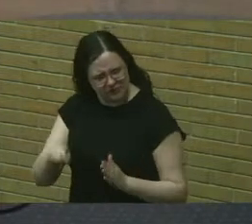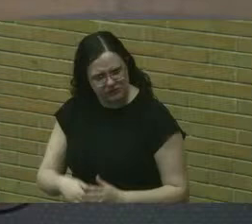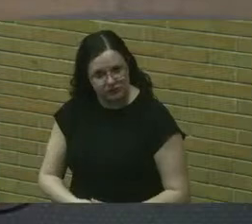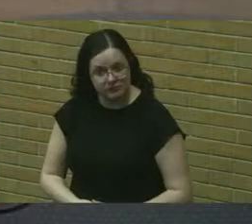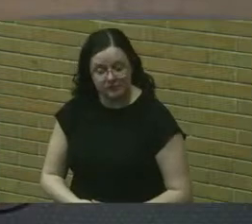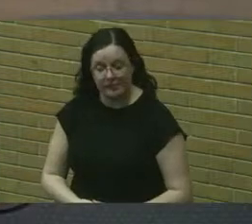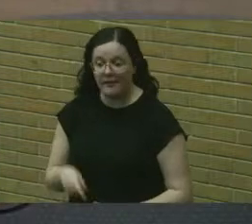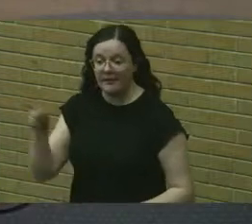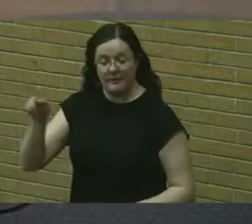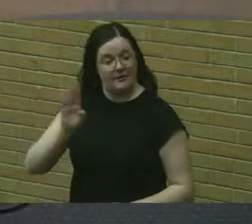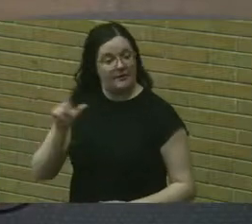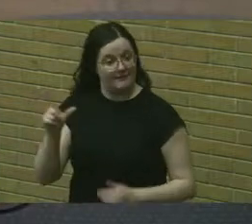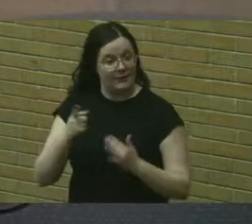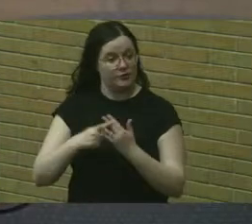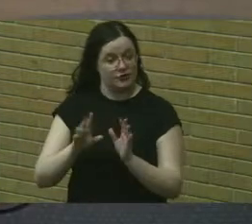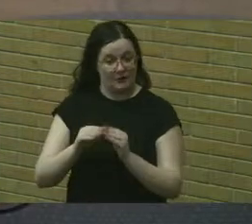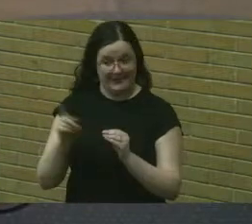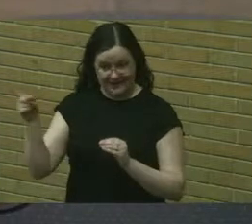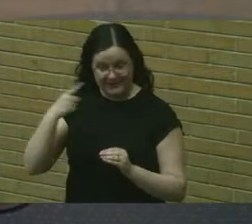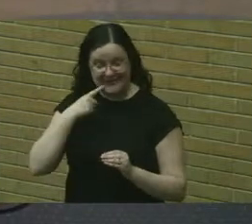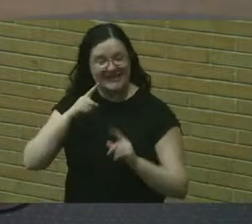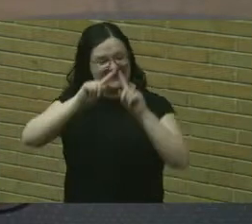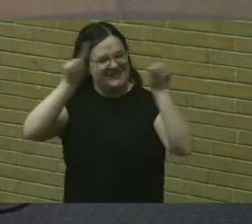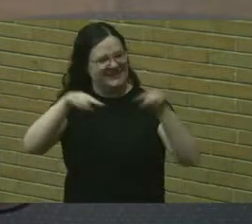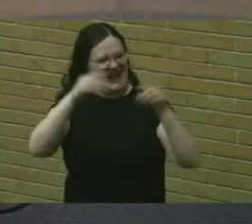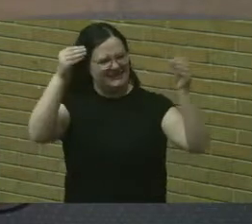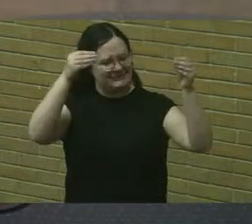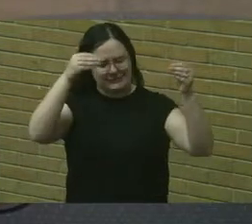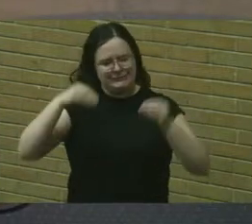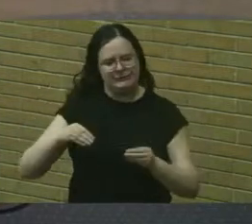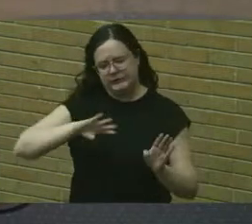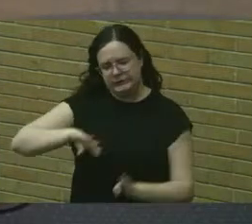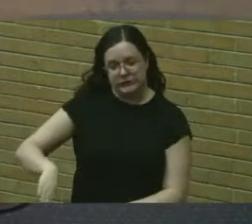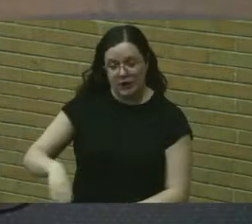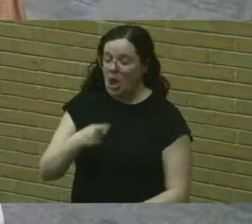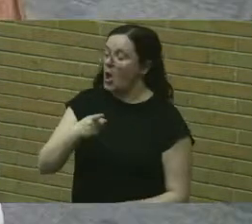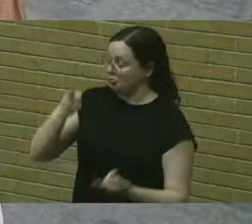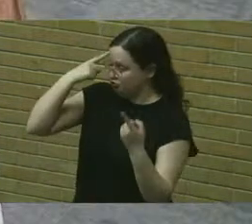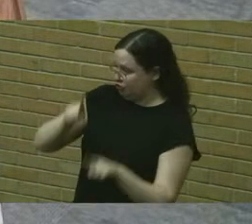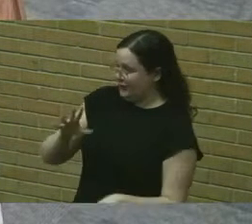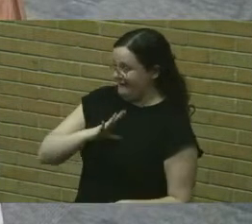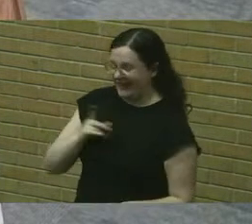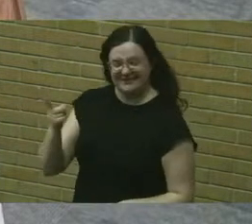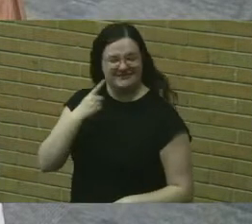you said put the signs away, people agreed, refrain from attacks, boos, and personal attacks.